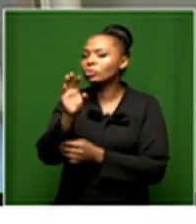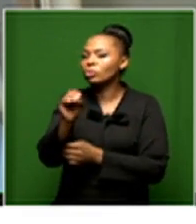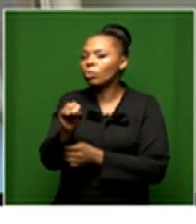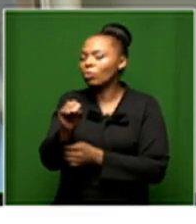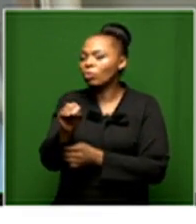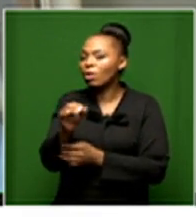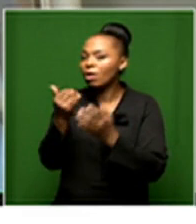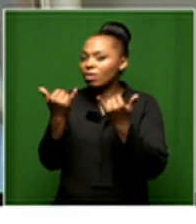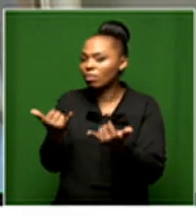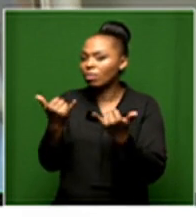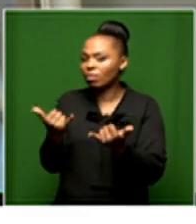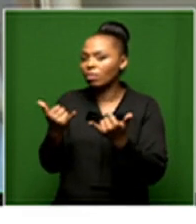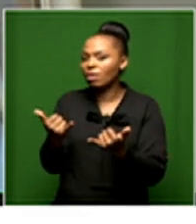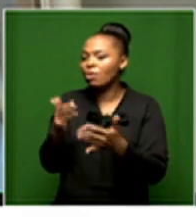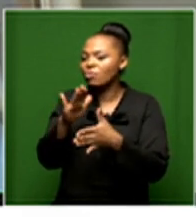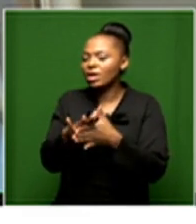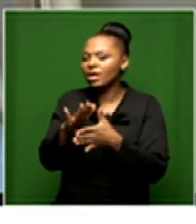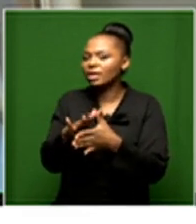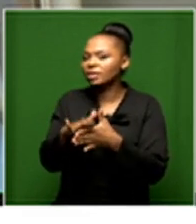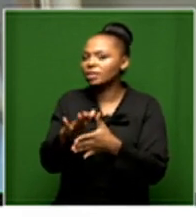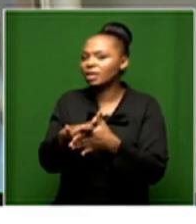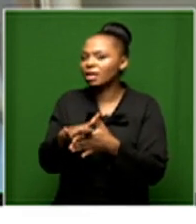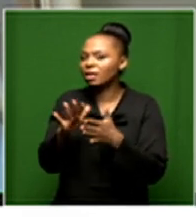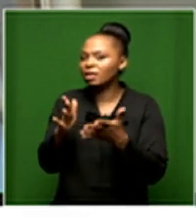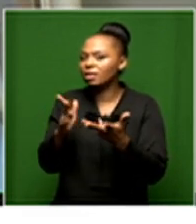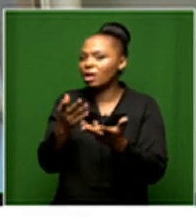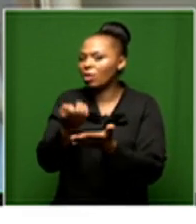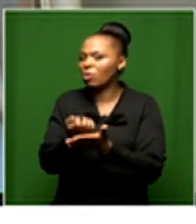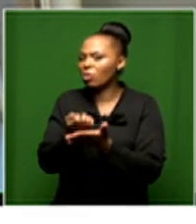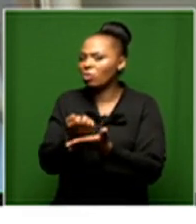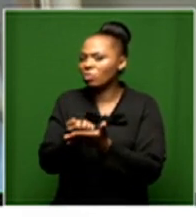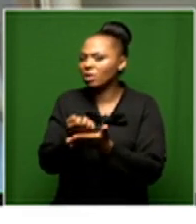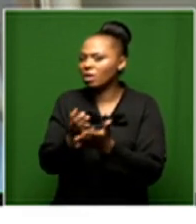what are the reasons that they are giving, economic or otherwise, for doing this?